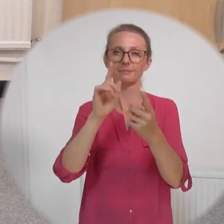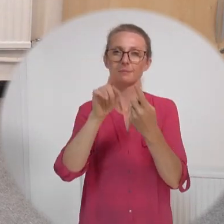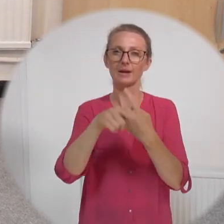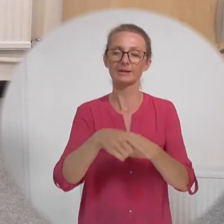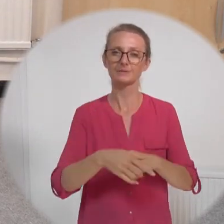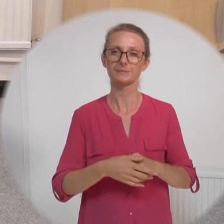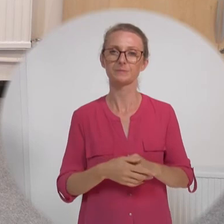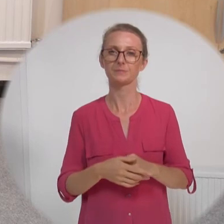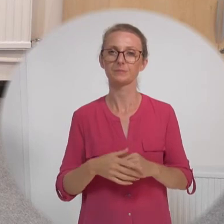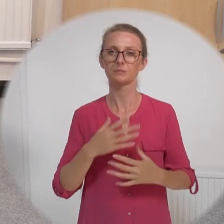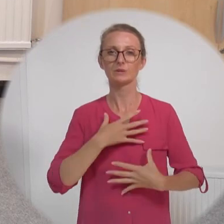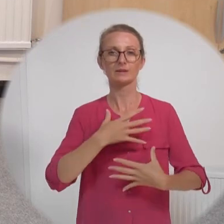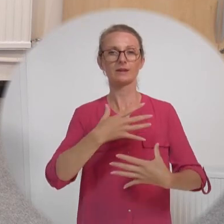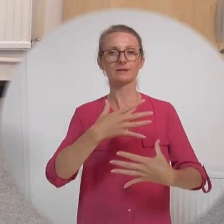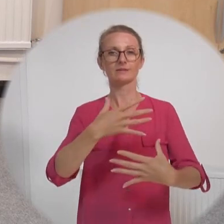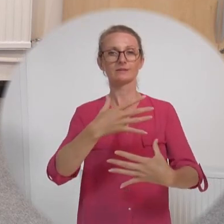Breathe in,